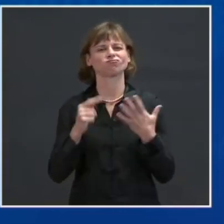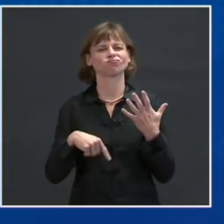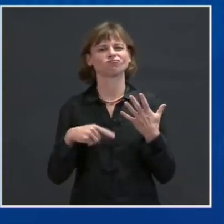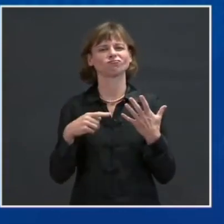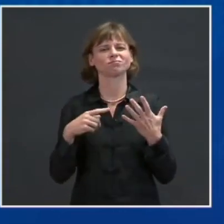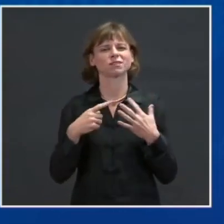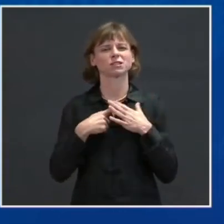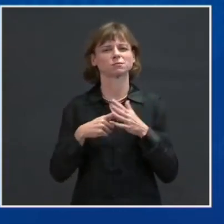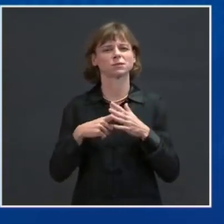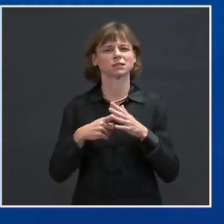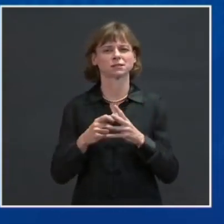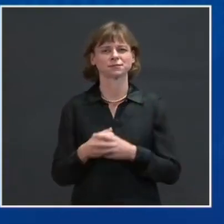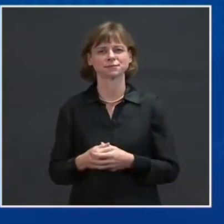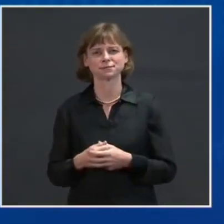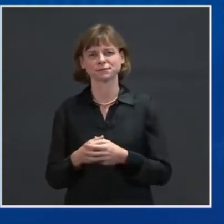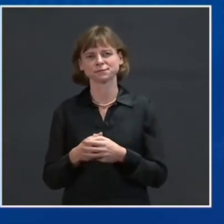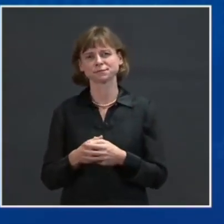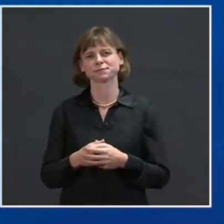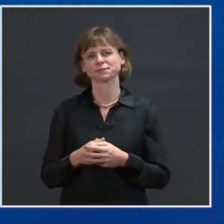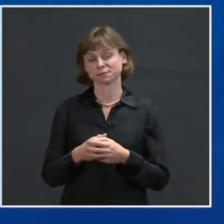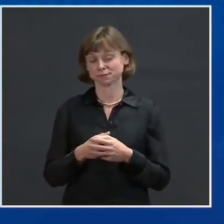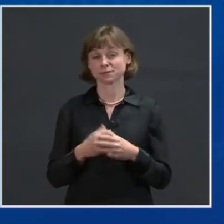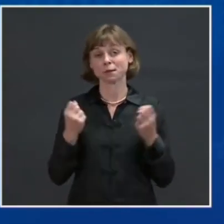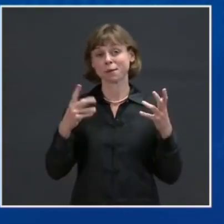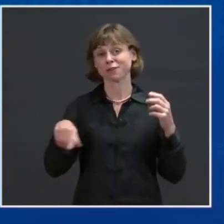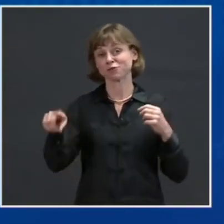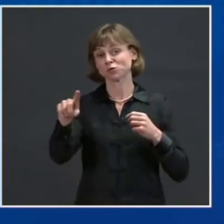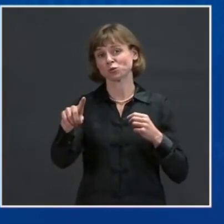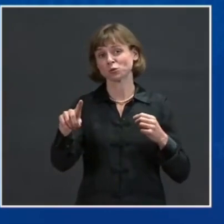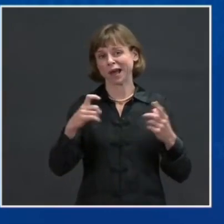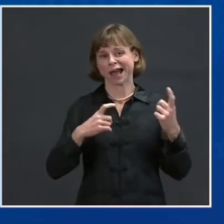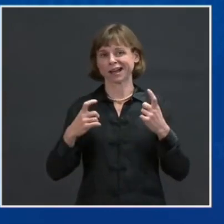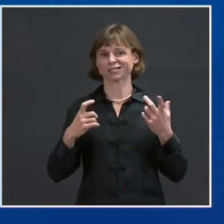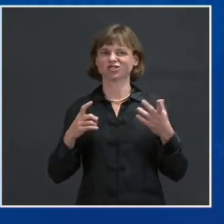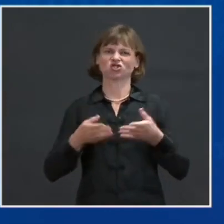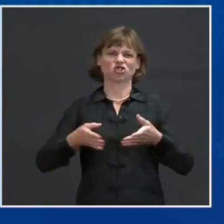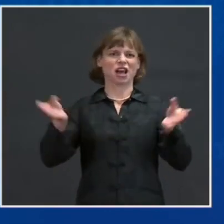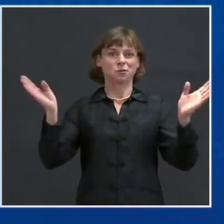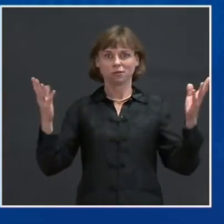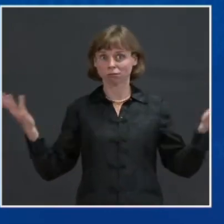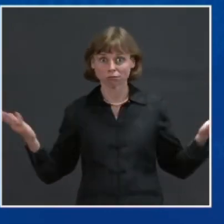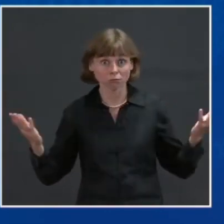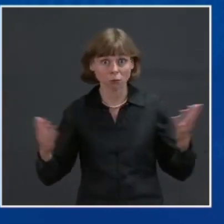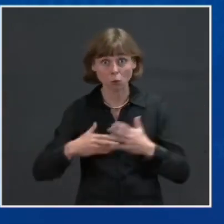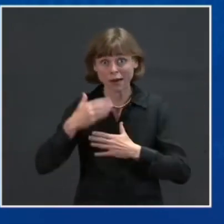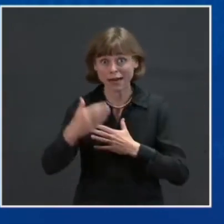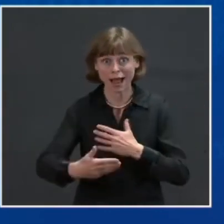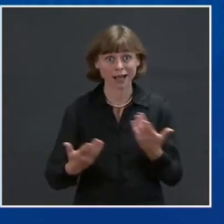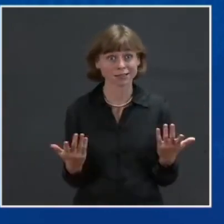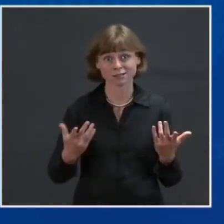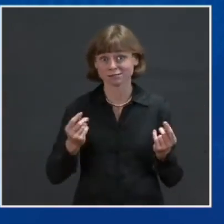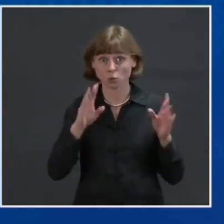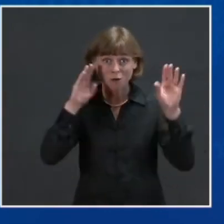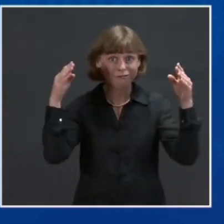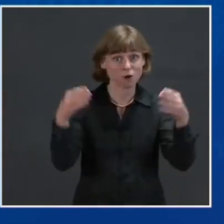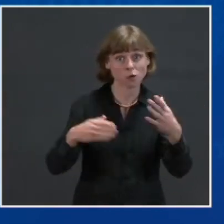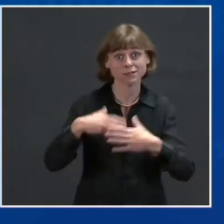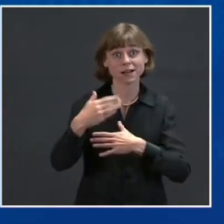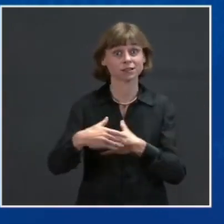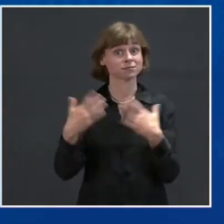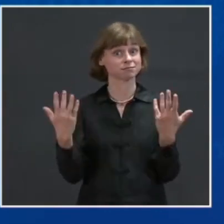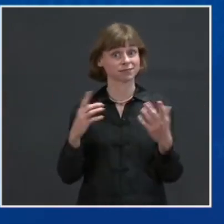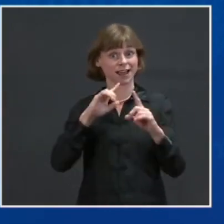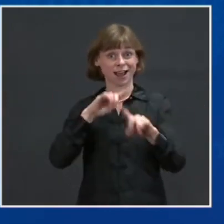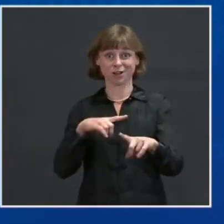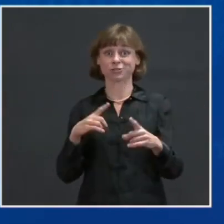top. A lot of you have asked, maybe not in this room, but in general, what's next? What are we focused on next? And the answer is the